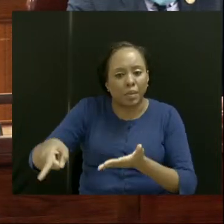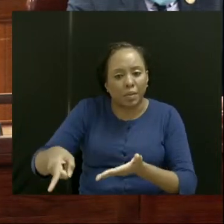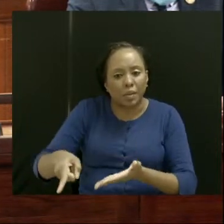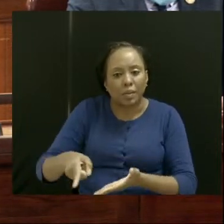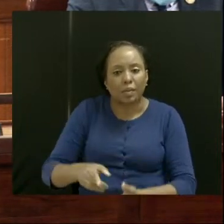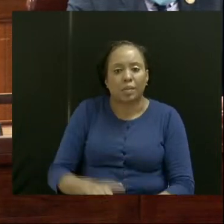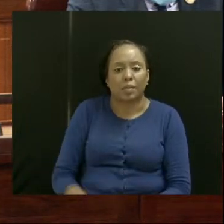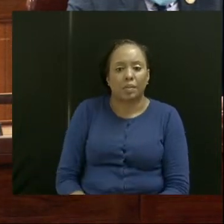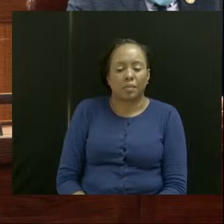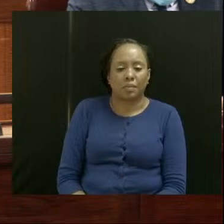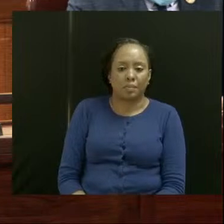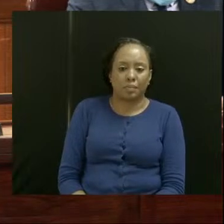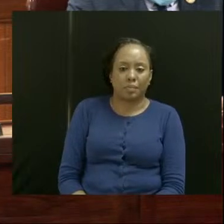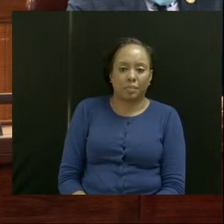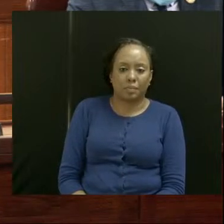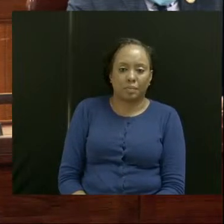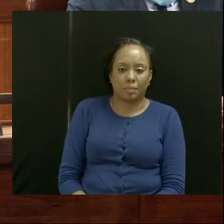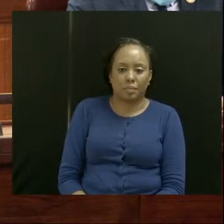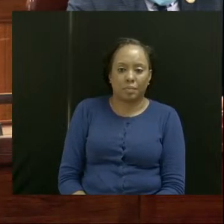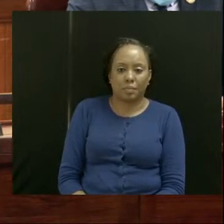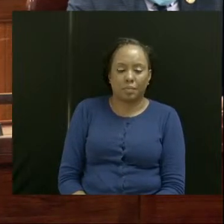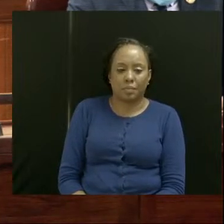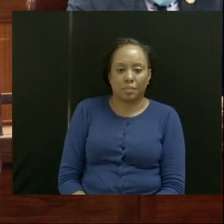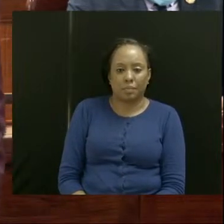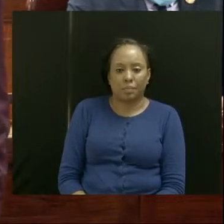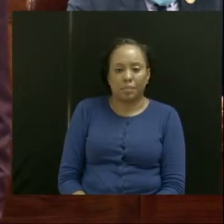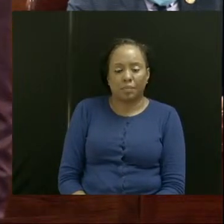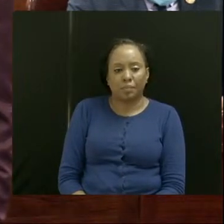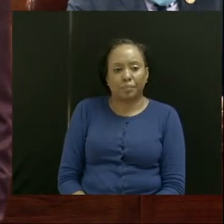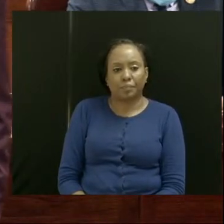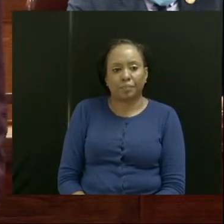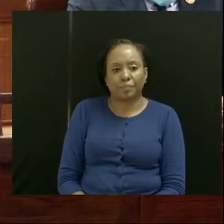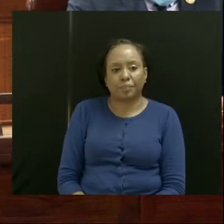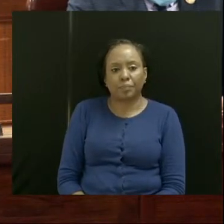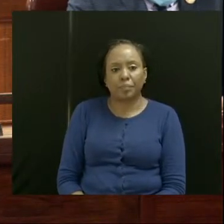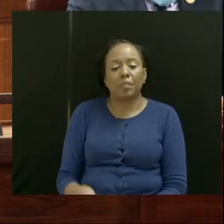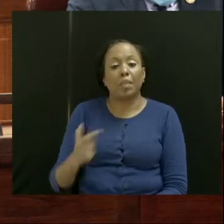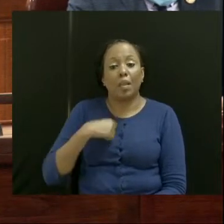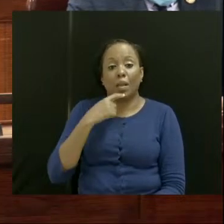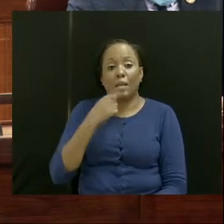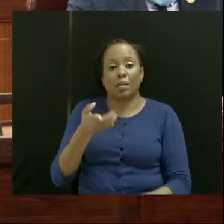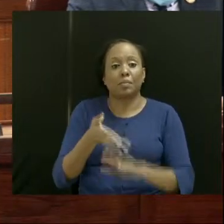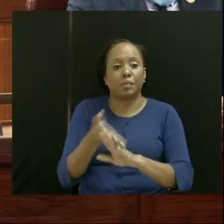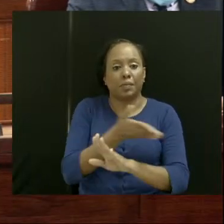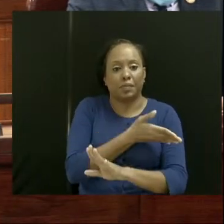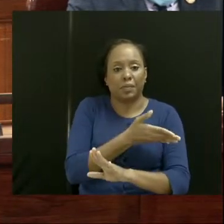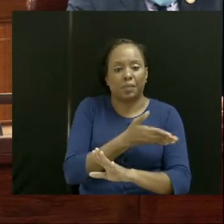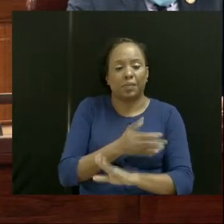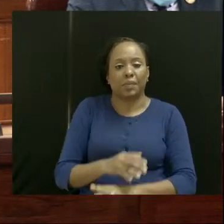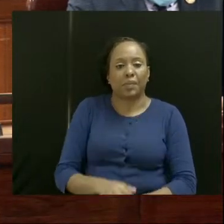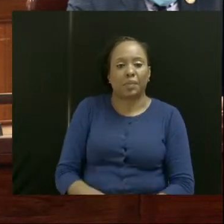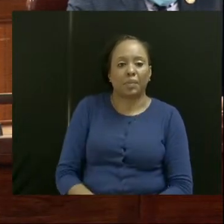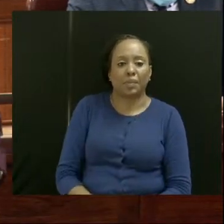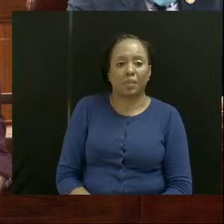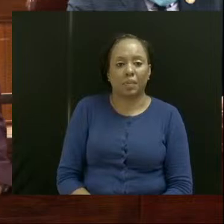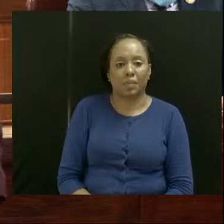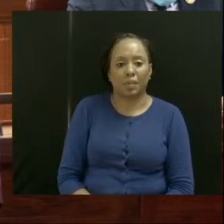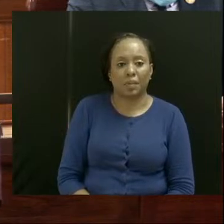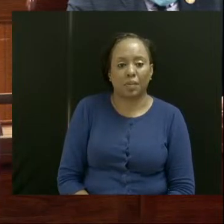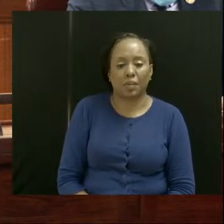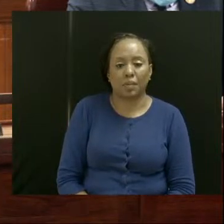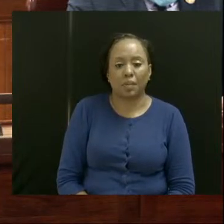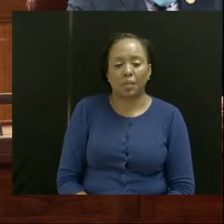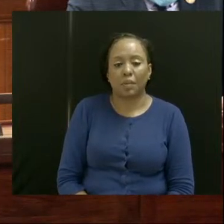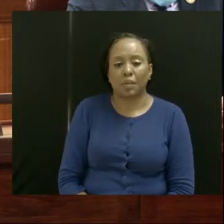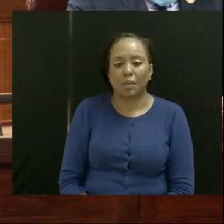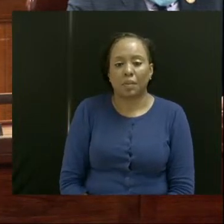to be given. I've said before and I say it again, and I think it is true. I think the